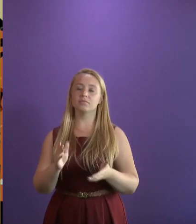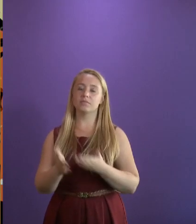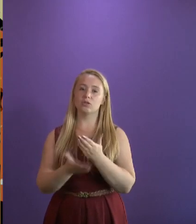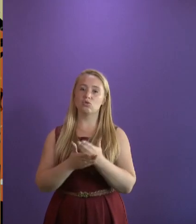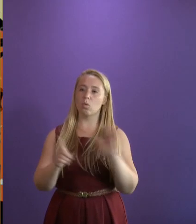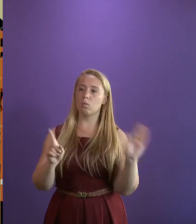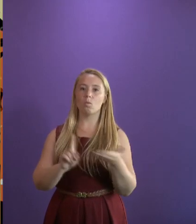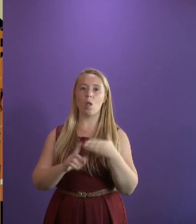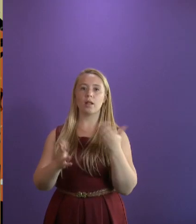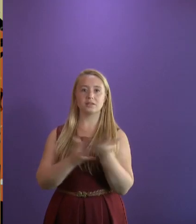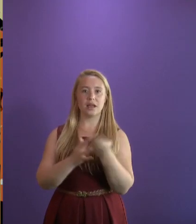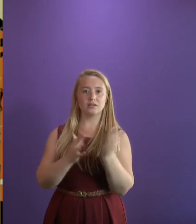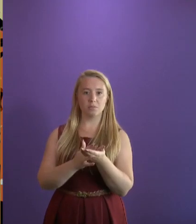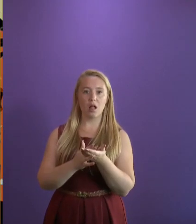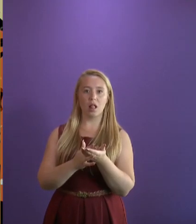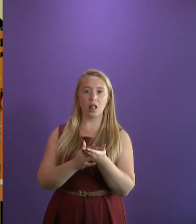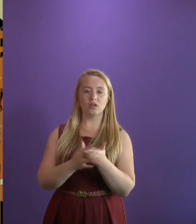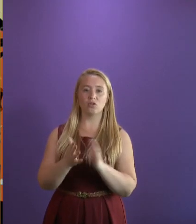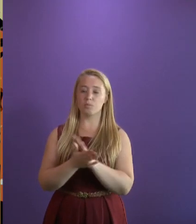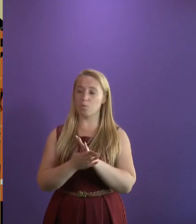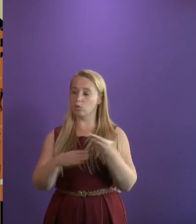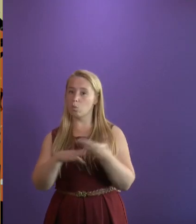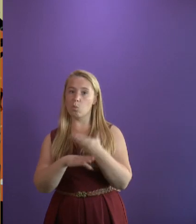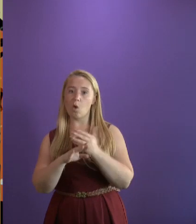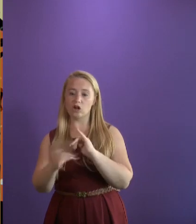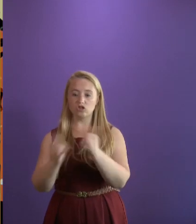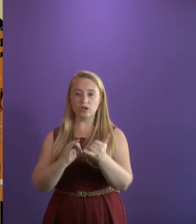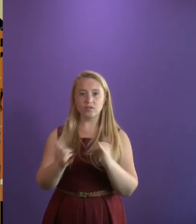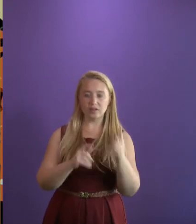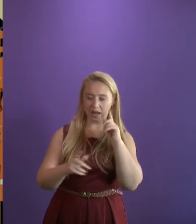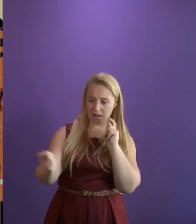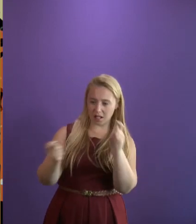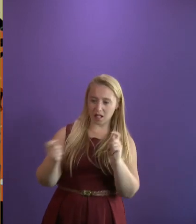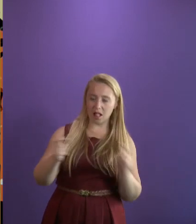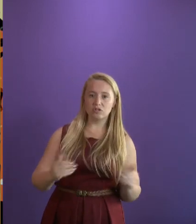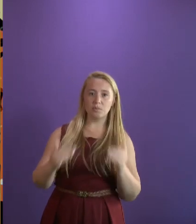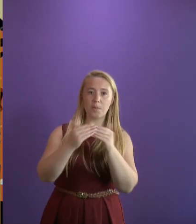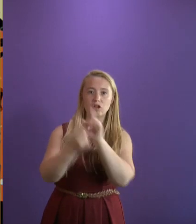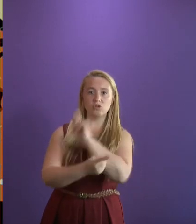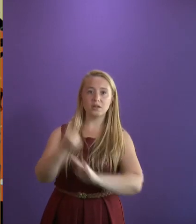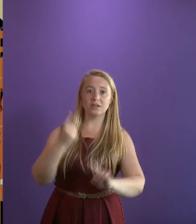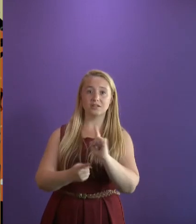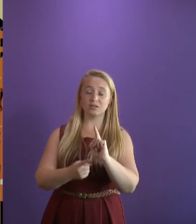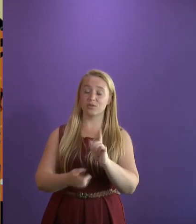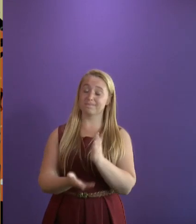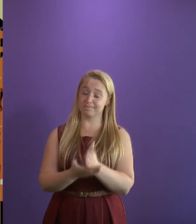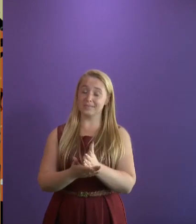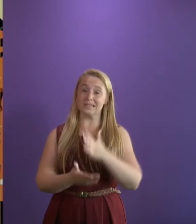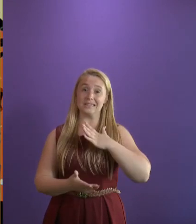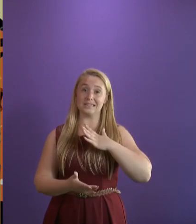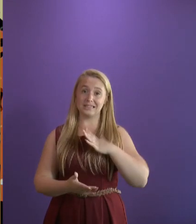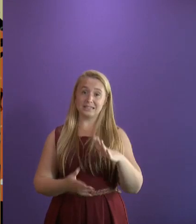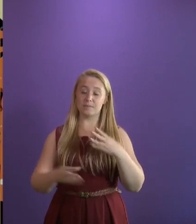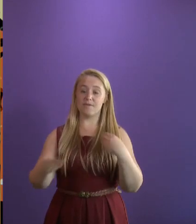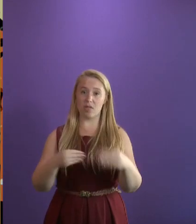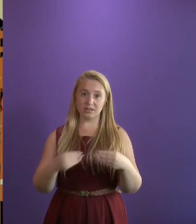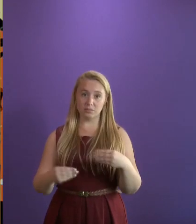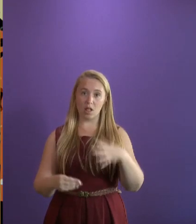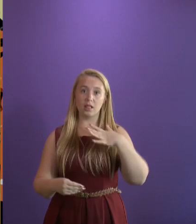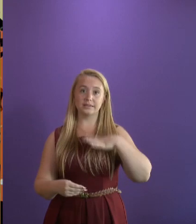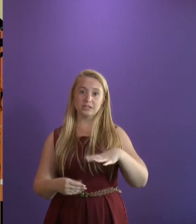people can change their work patterns and things to meet those things. Yes, we need to have change. We need to be flexible, and I think